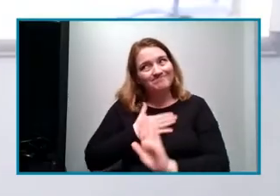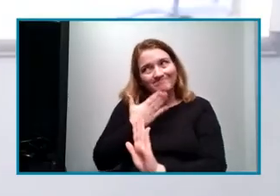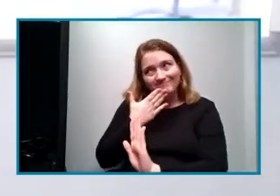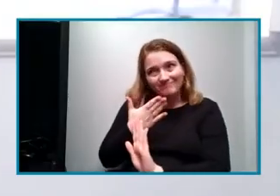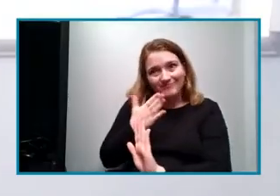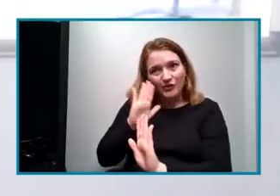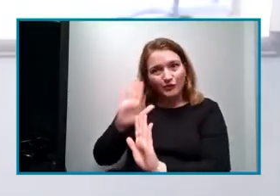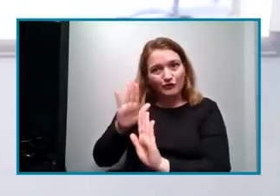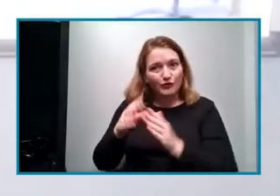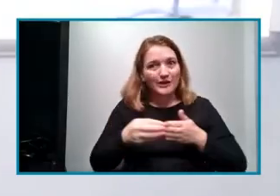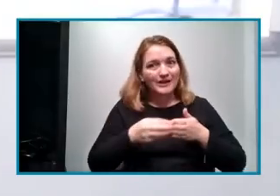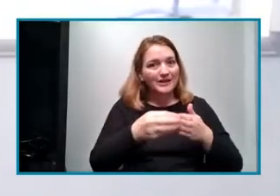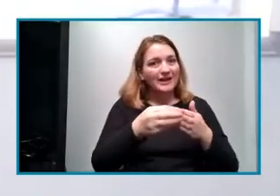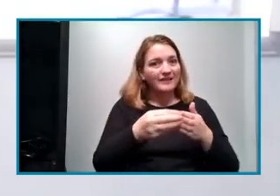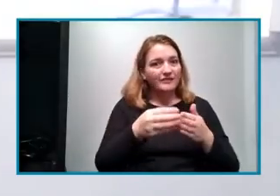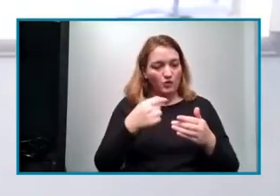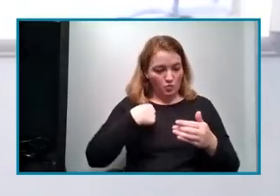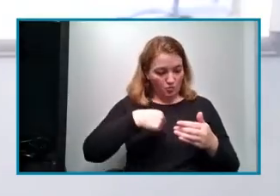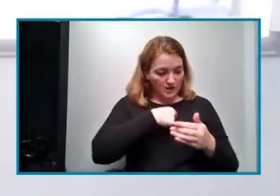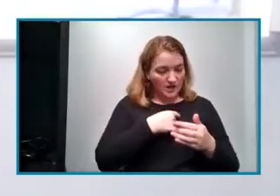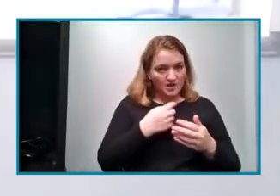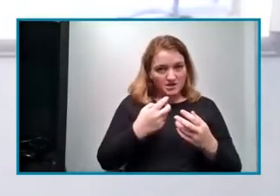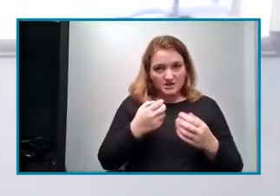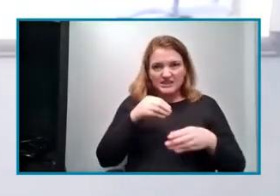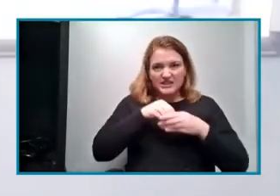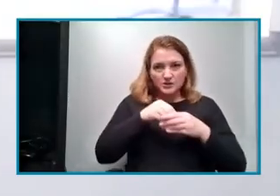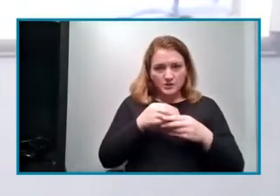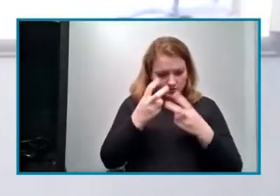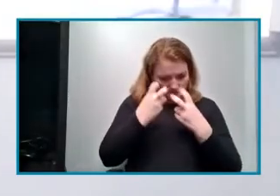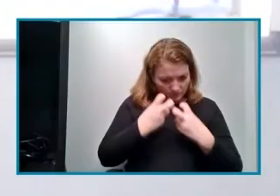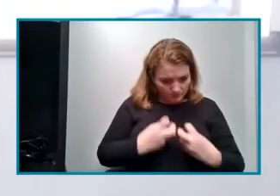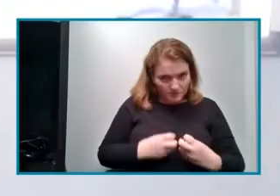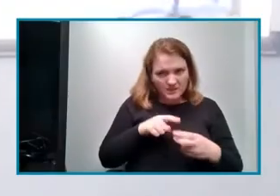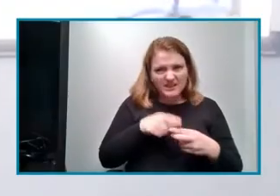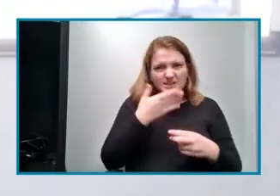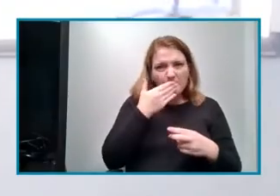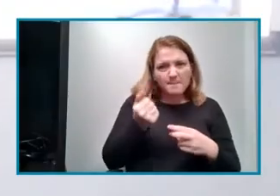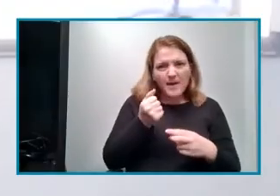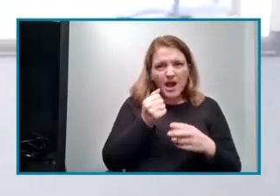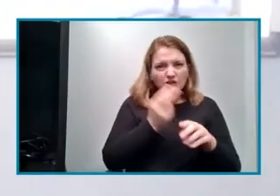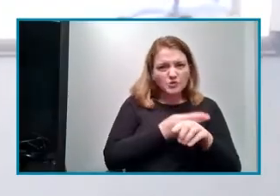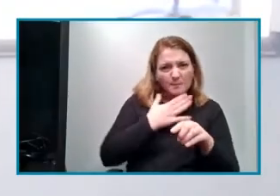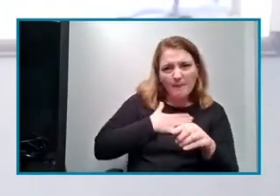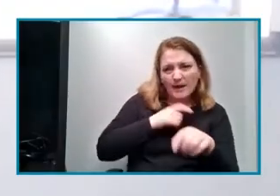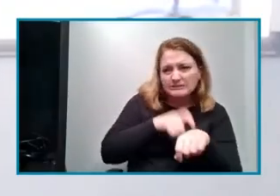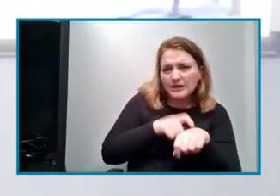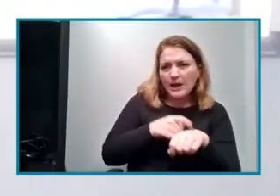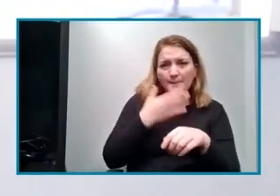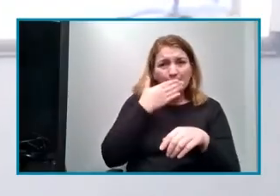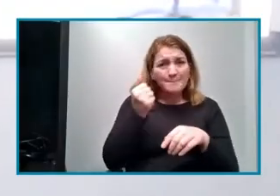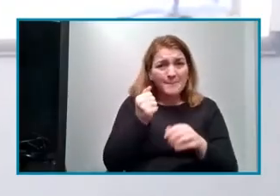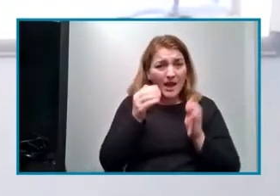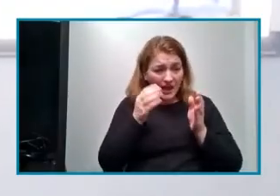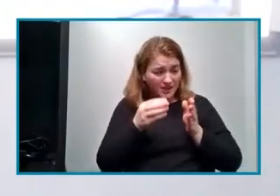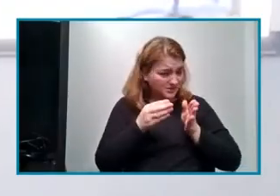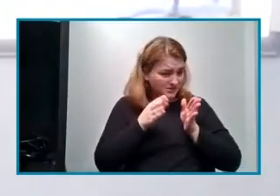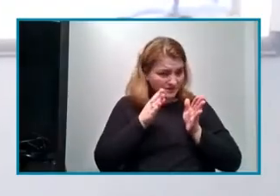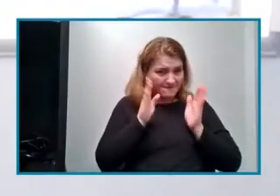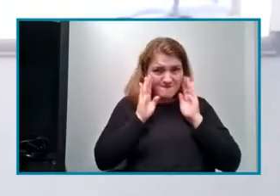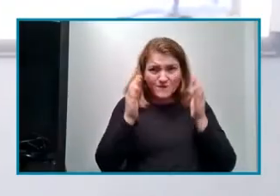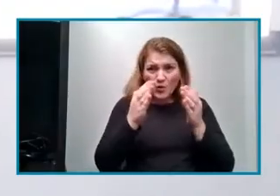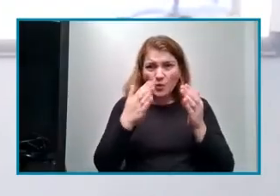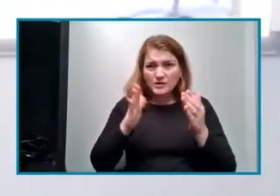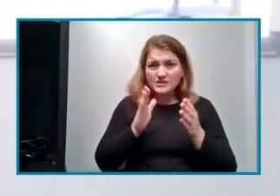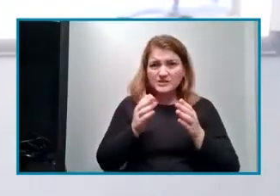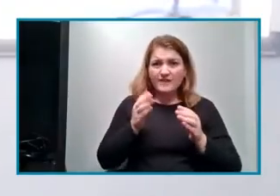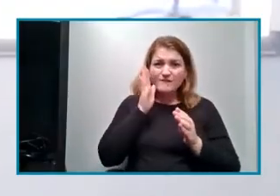of self-interrogation to really see, like, is this the best use of our time and is this the best direction of our growth? And so having that there has been really